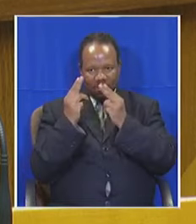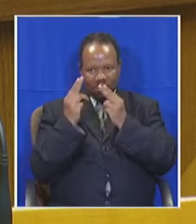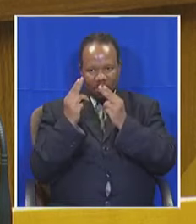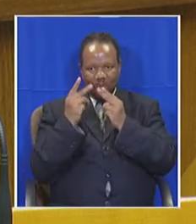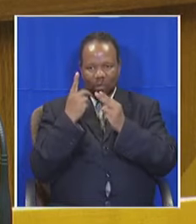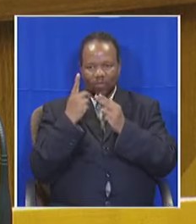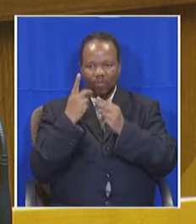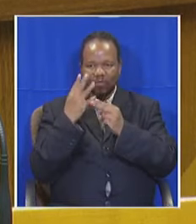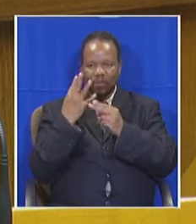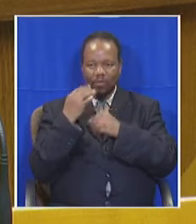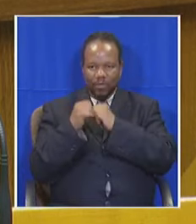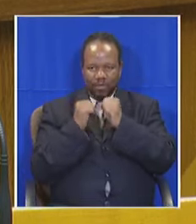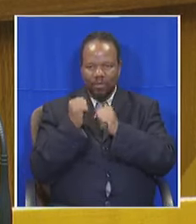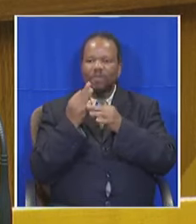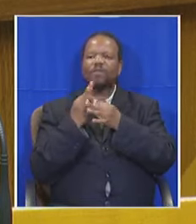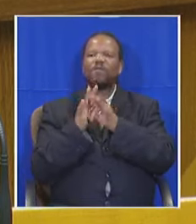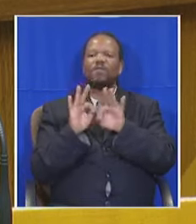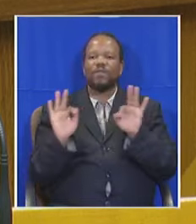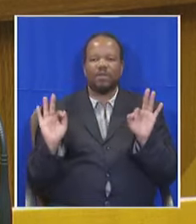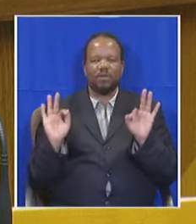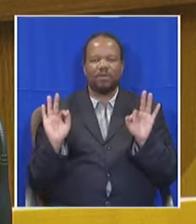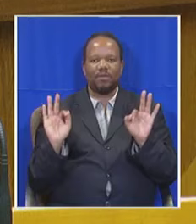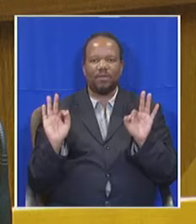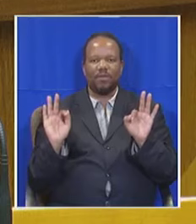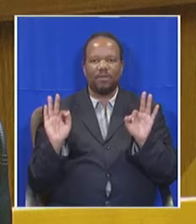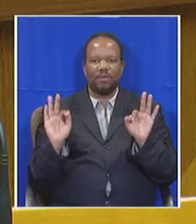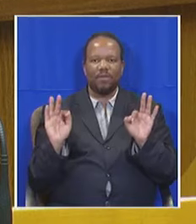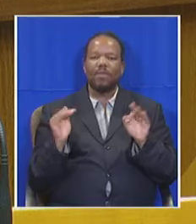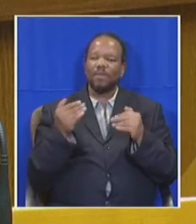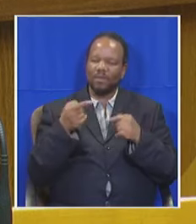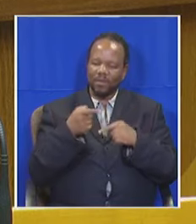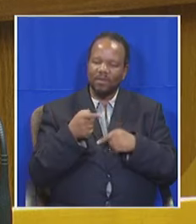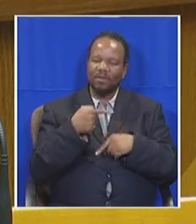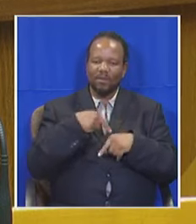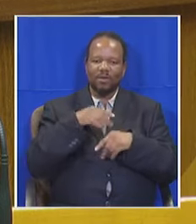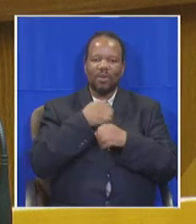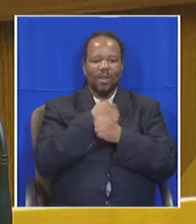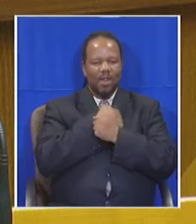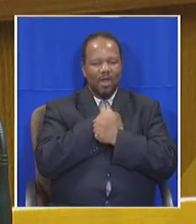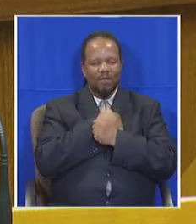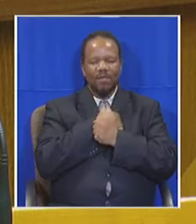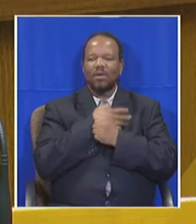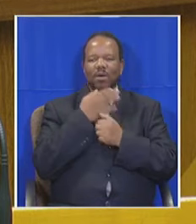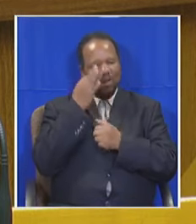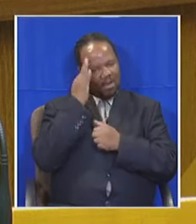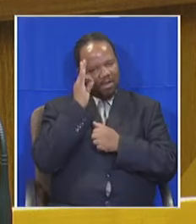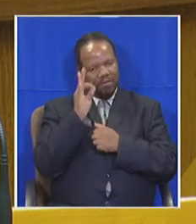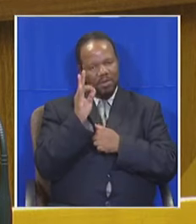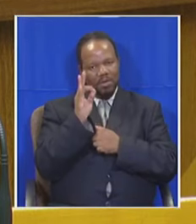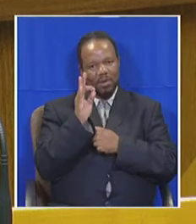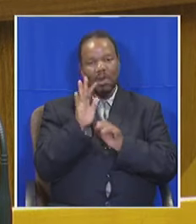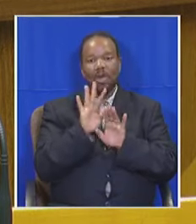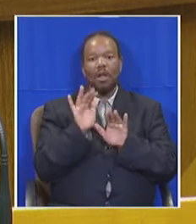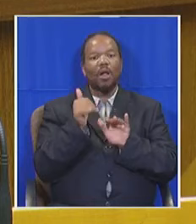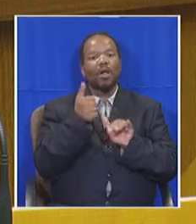That is the distance that we can go as a loving government. In paying tribute to these young lions